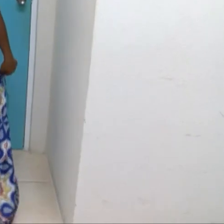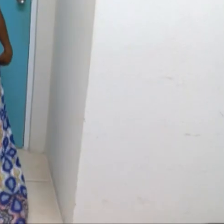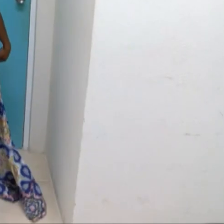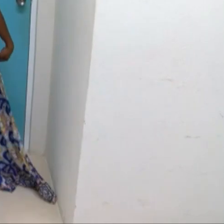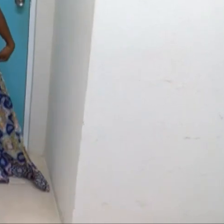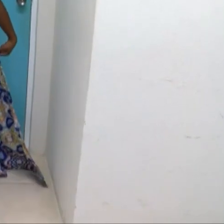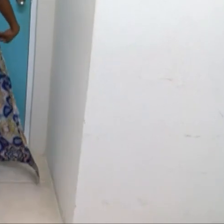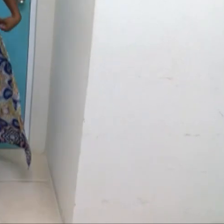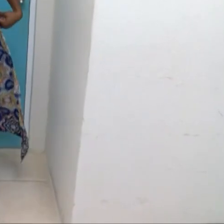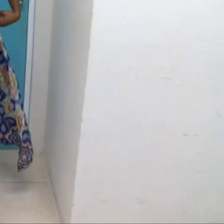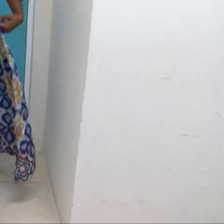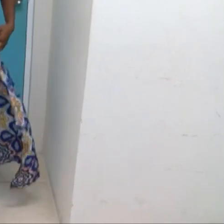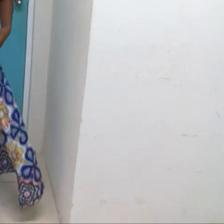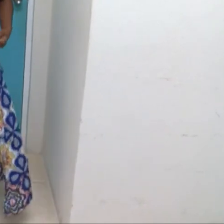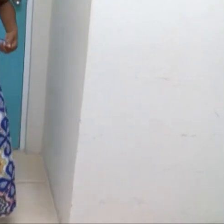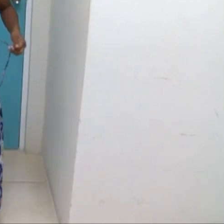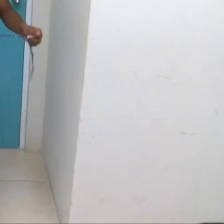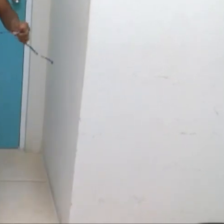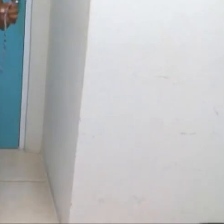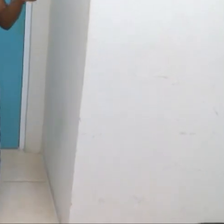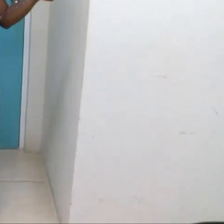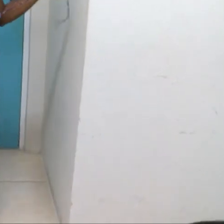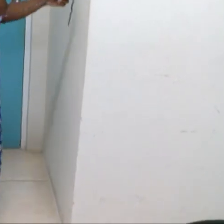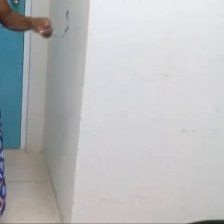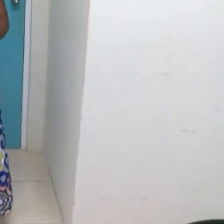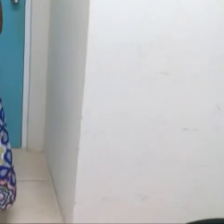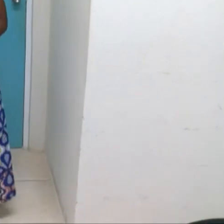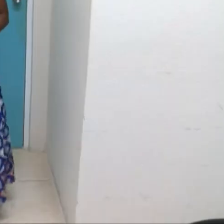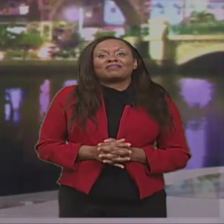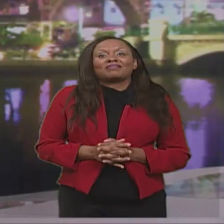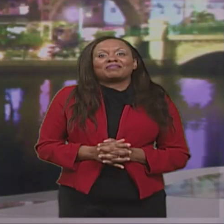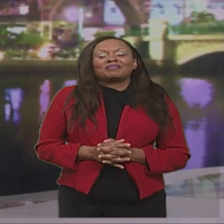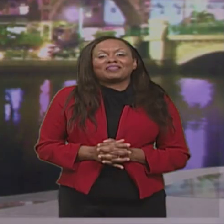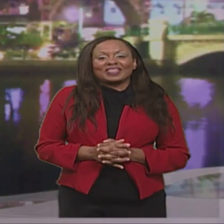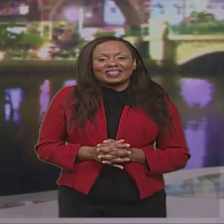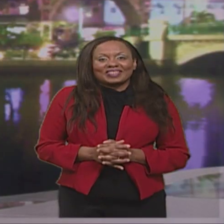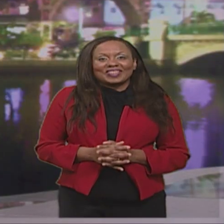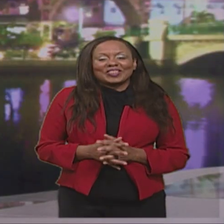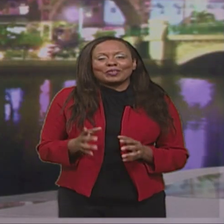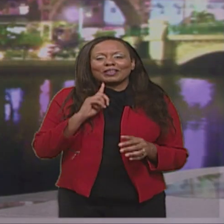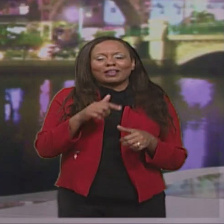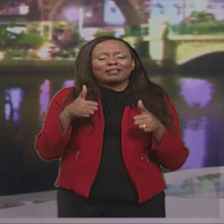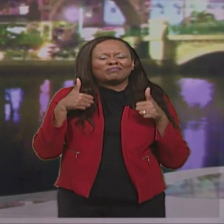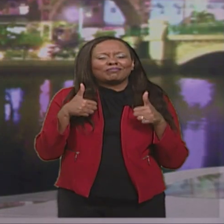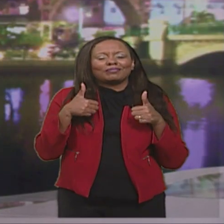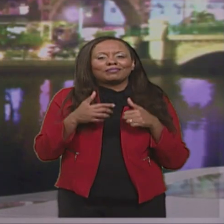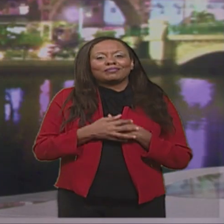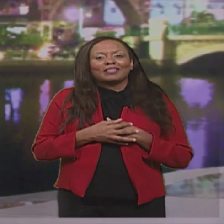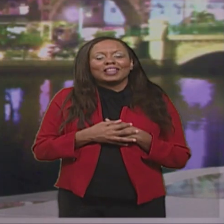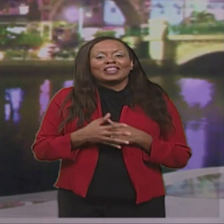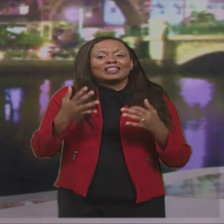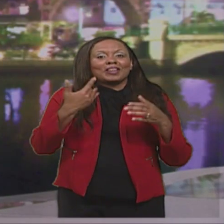further their studies after leaving school. Rianne Phillips, Cbc News. Very good stuff from those students. Thanks,